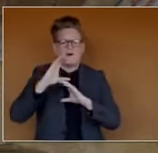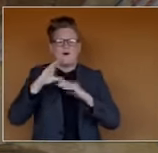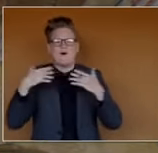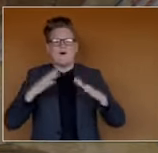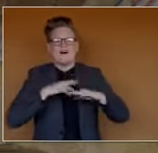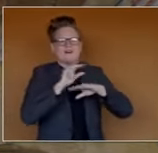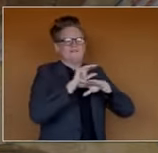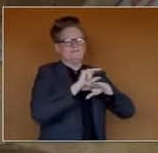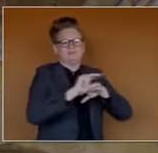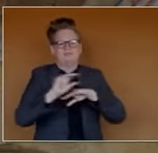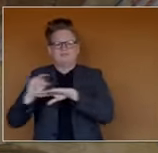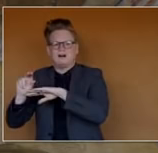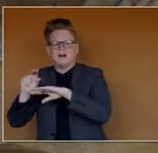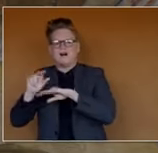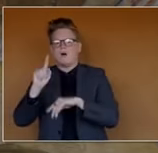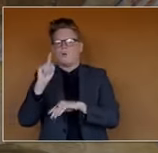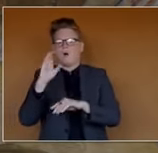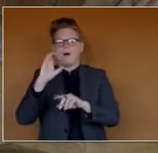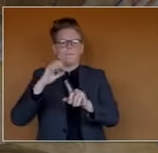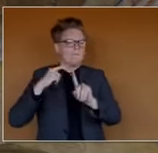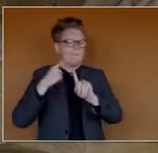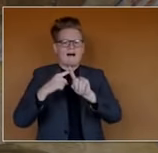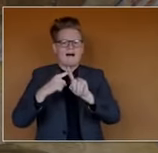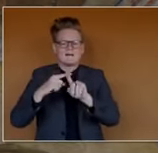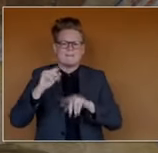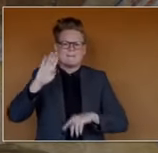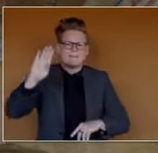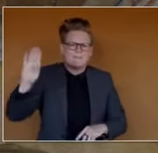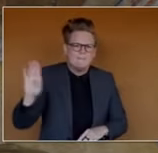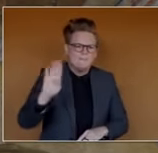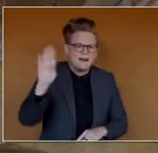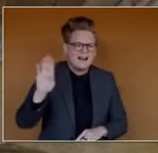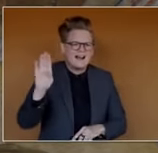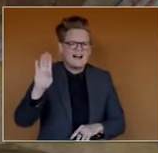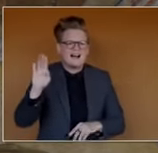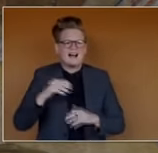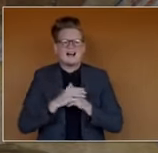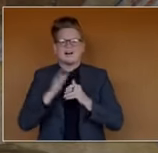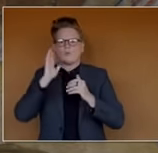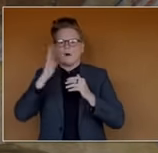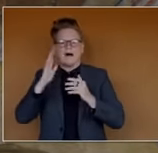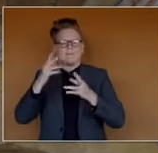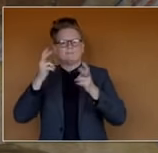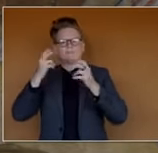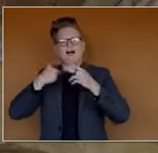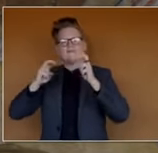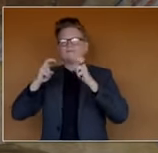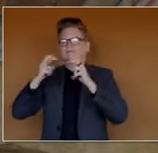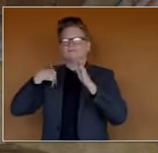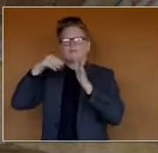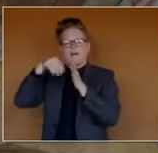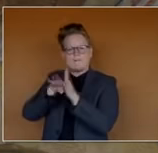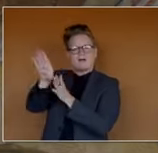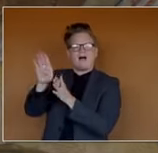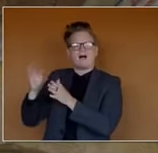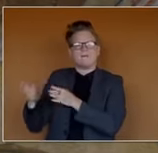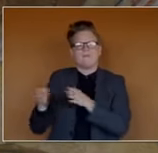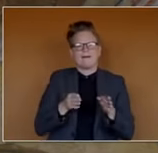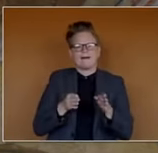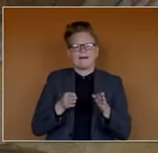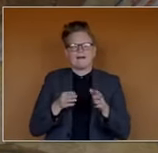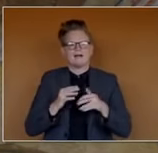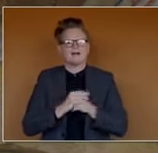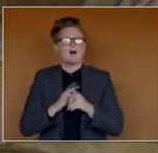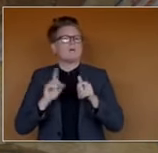$100+ billion comeback plan in the state of California. And the first announcement in that plan we're announcing today, and that's